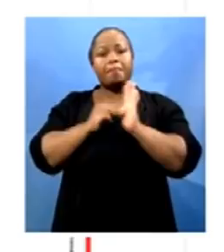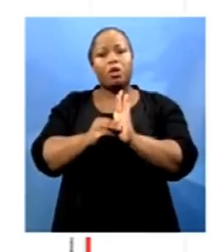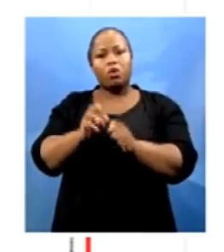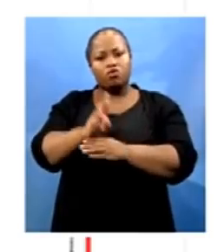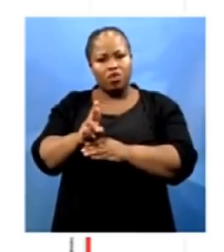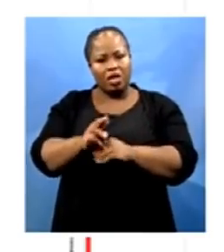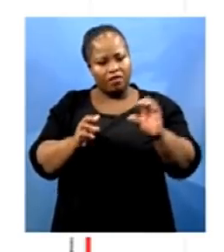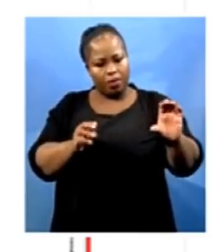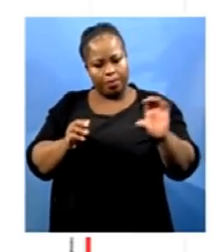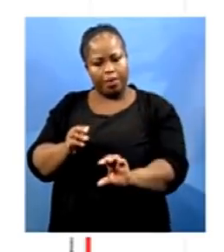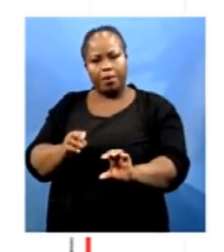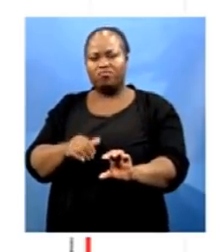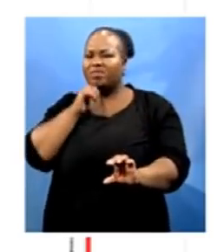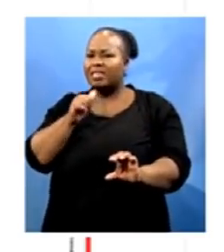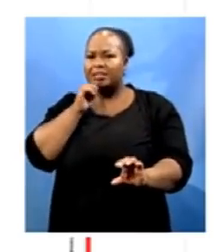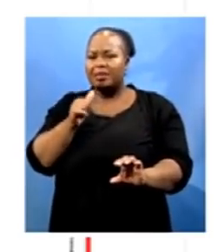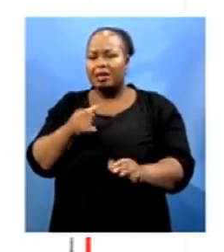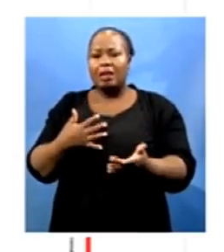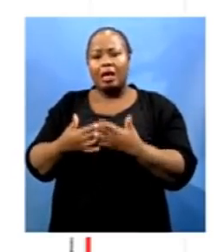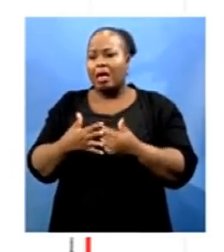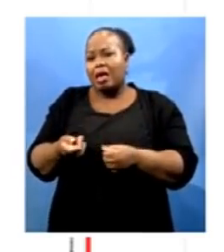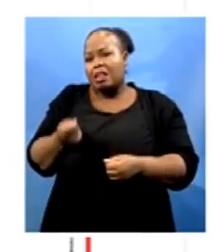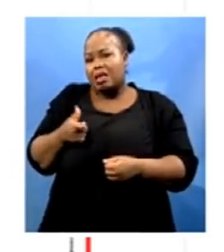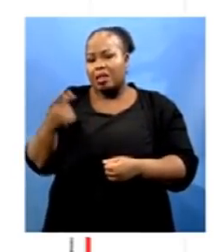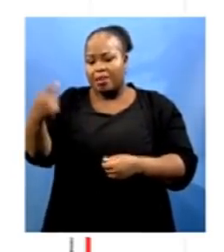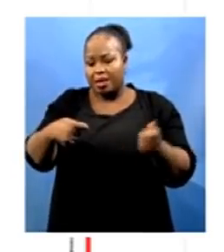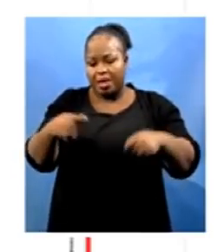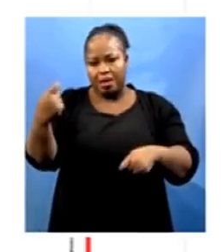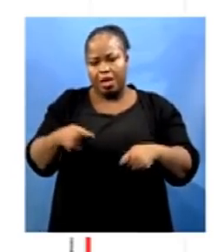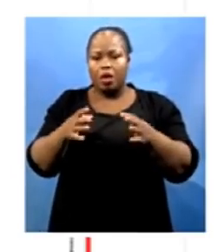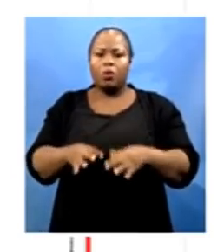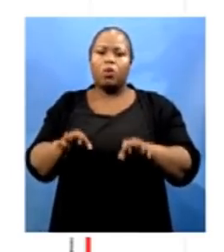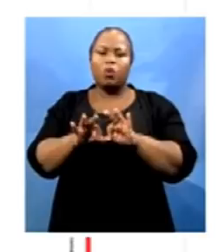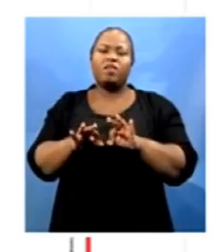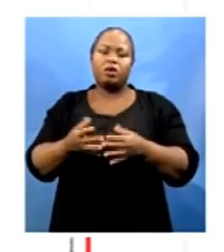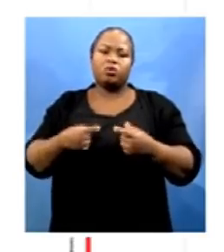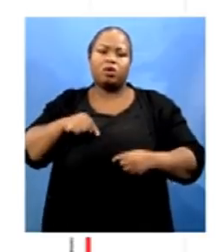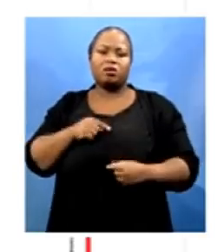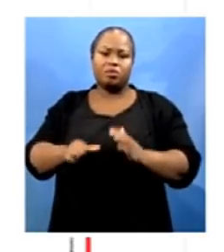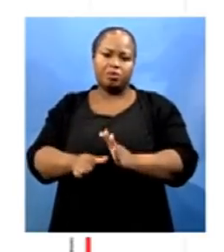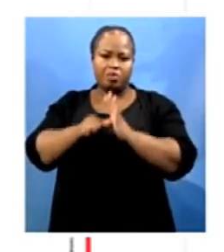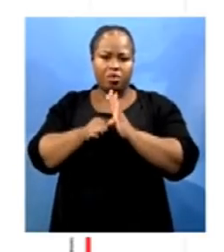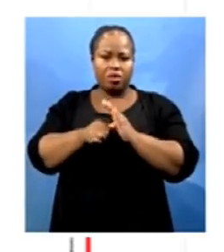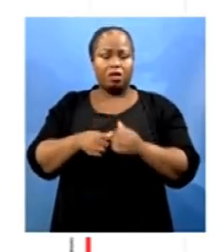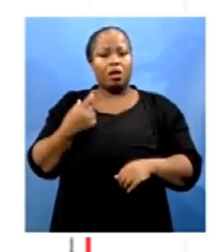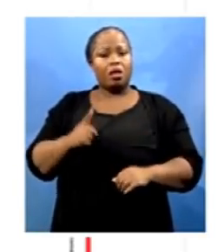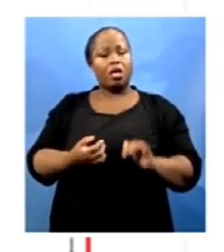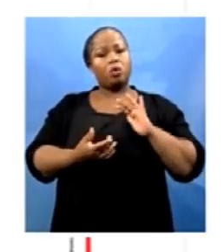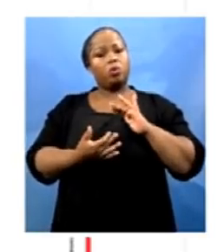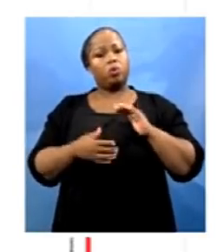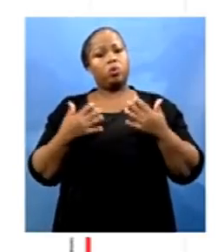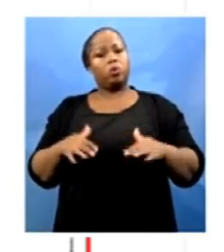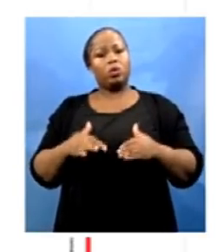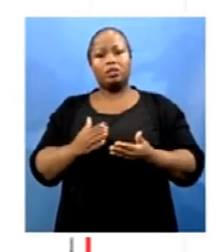appreciated. It's also inspiring to see so many individuals and public figures having pledged a portion of their